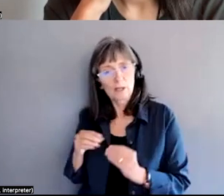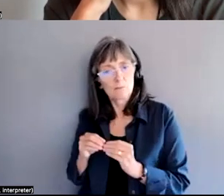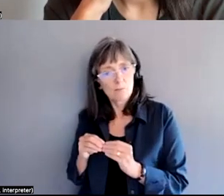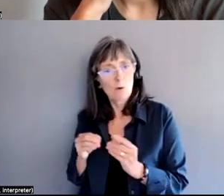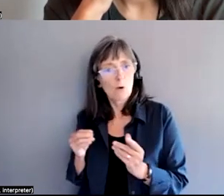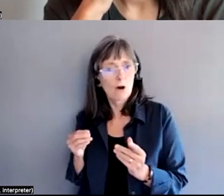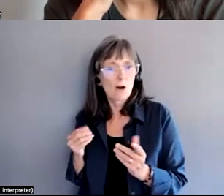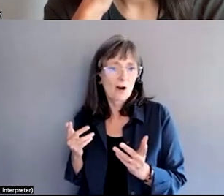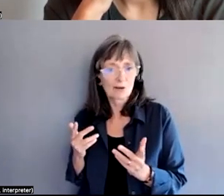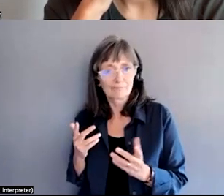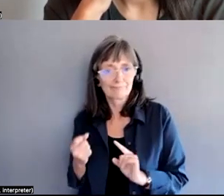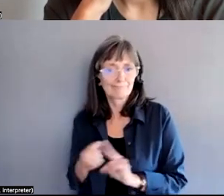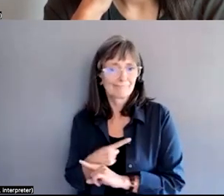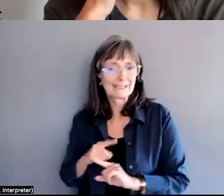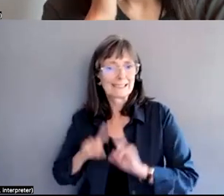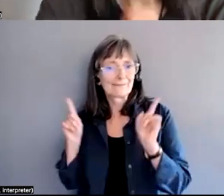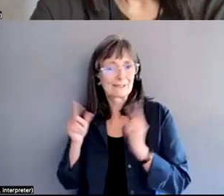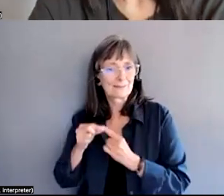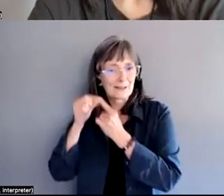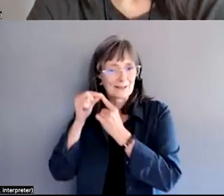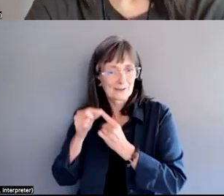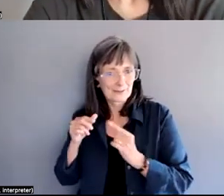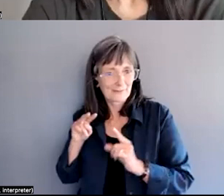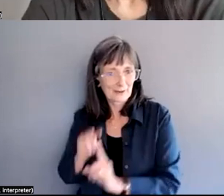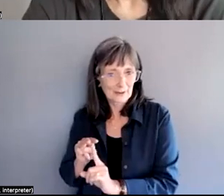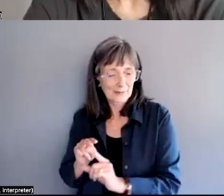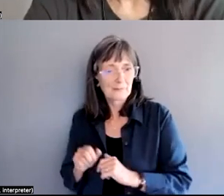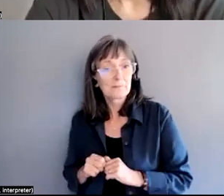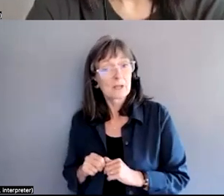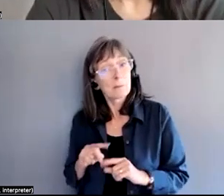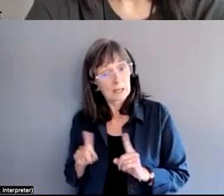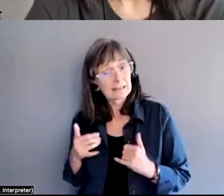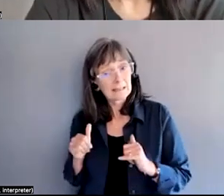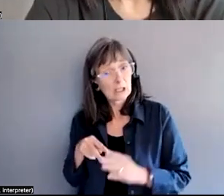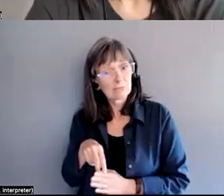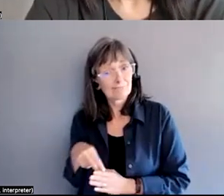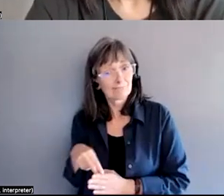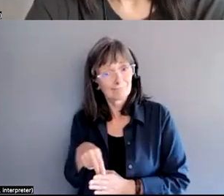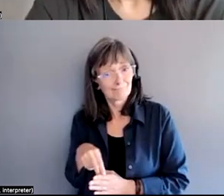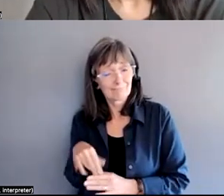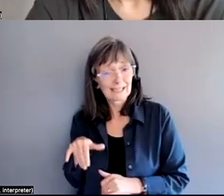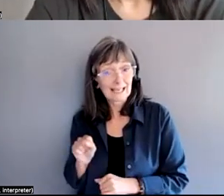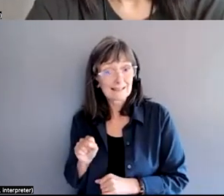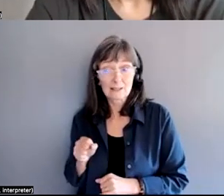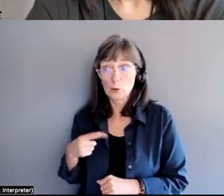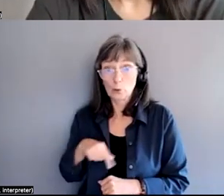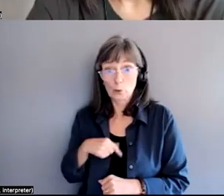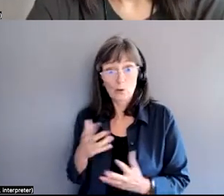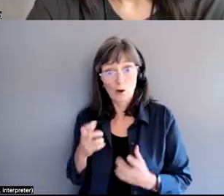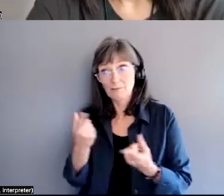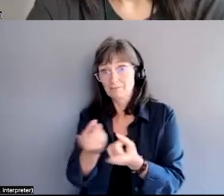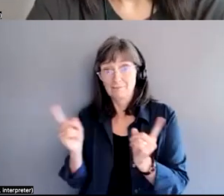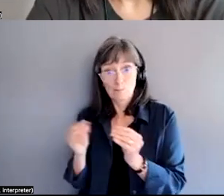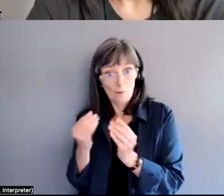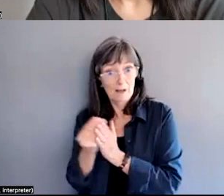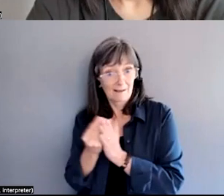slightly more unique approach to those discussions. But it is, of course, a fine line, because we want, in the end, everybody to read these books. They're important